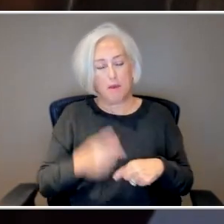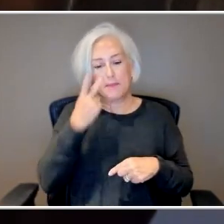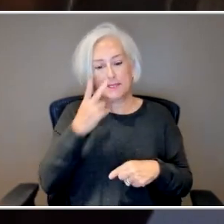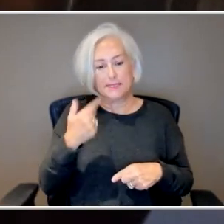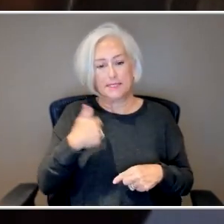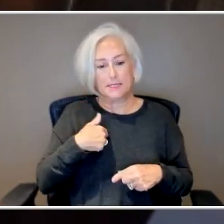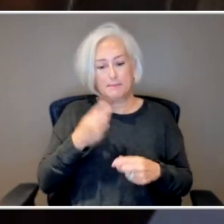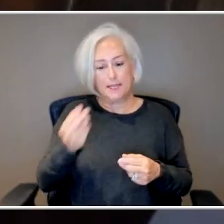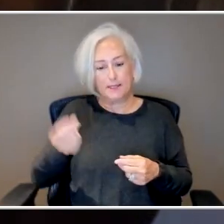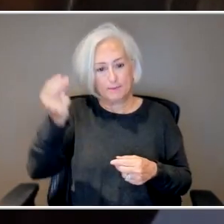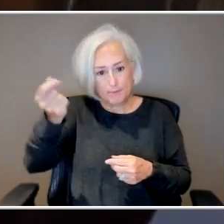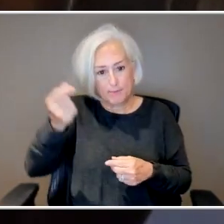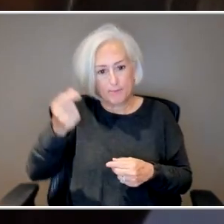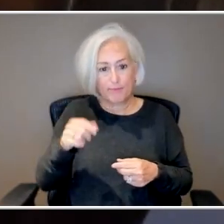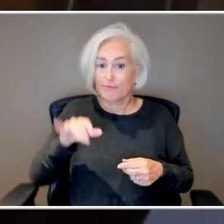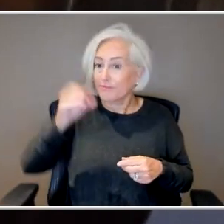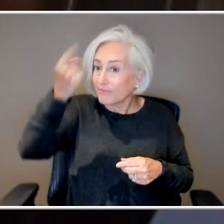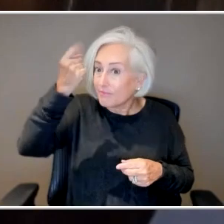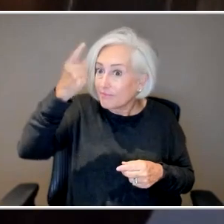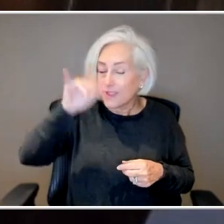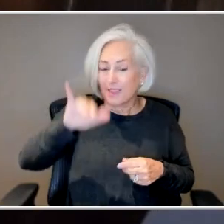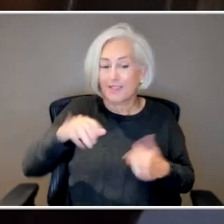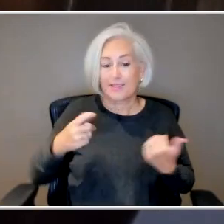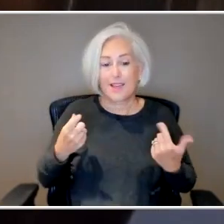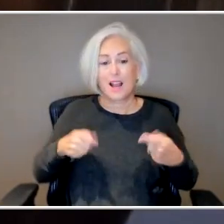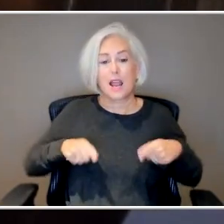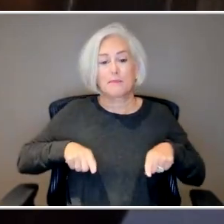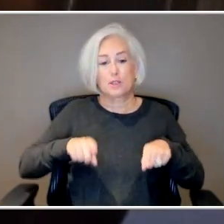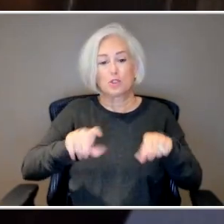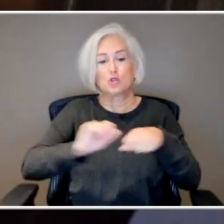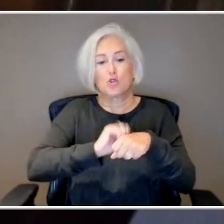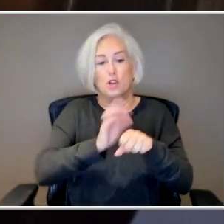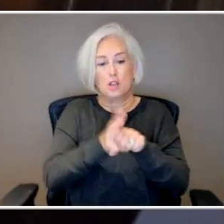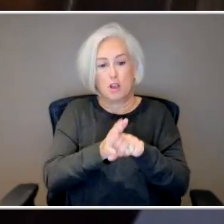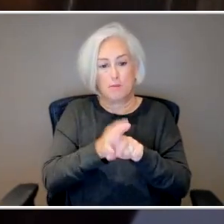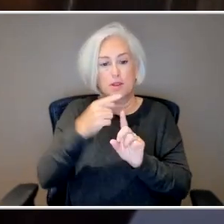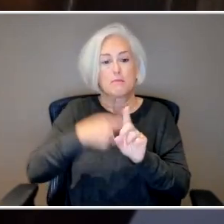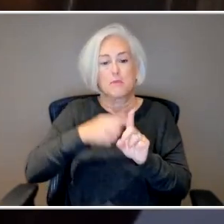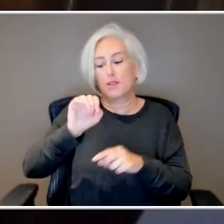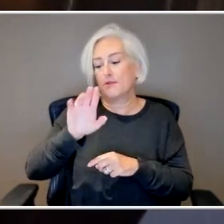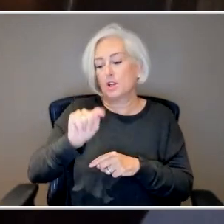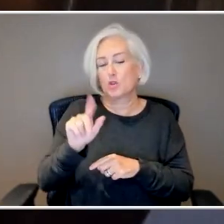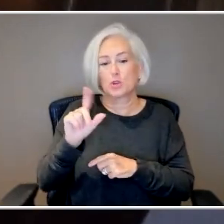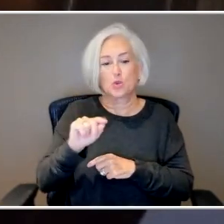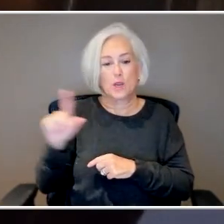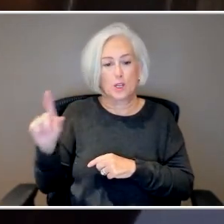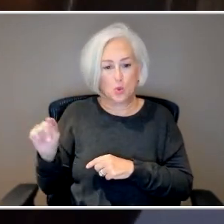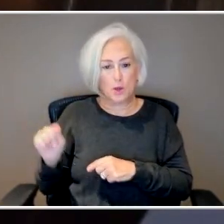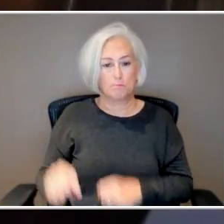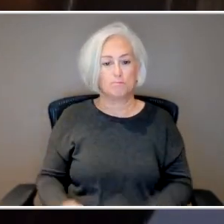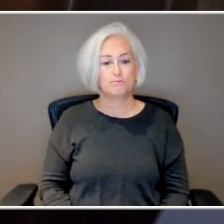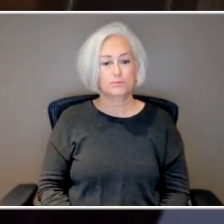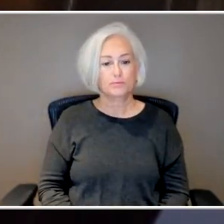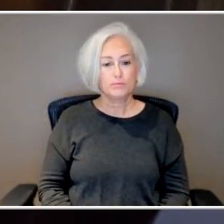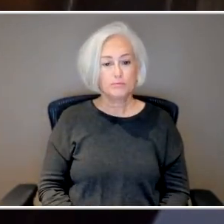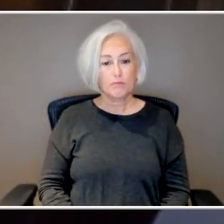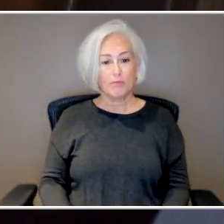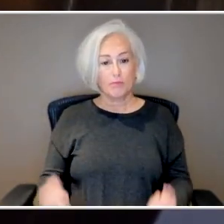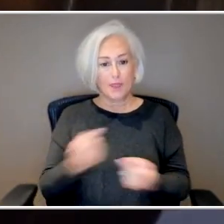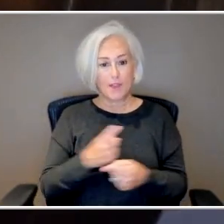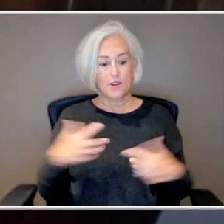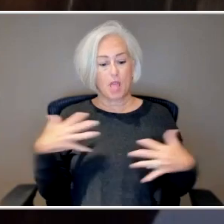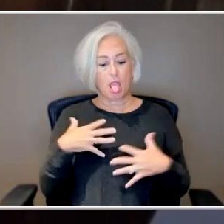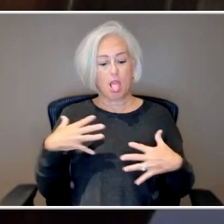of course, this is during COVID, and this is October of 2020. So, everybody's afraid to go